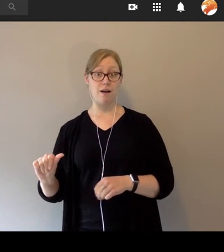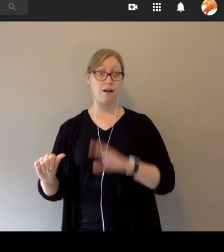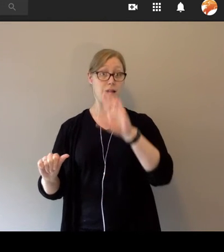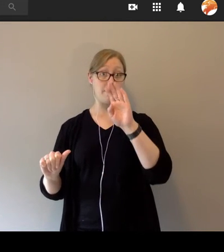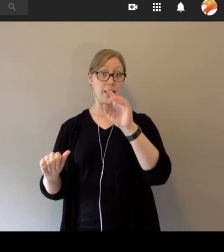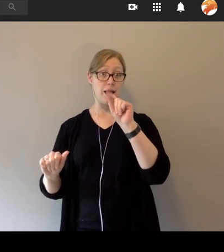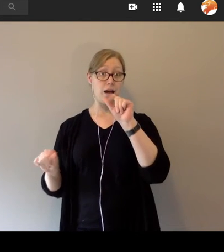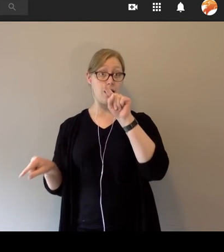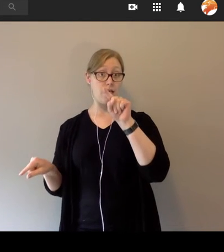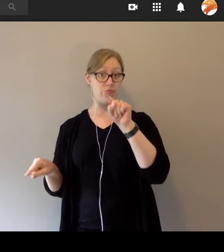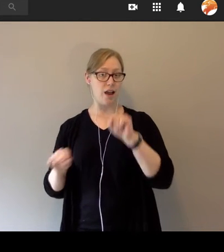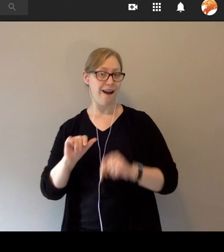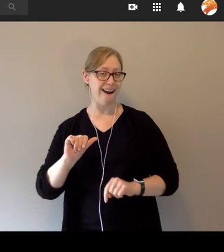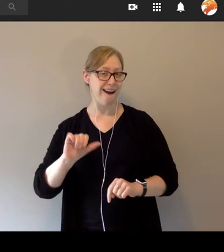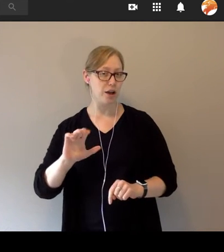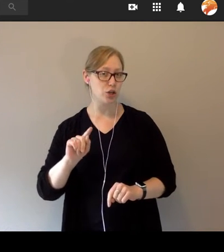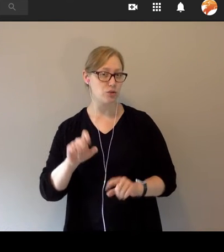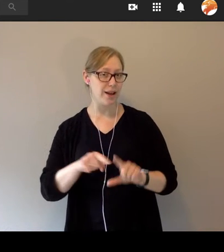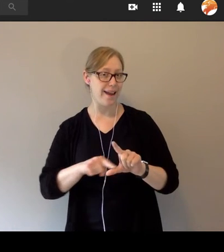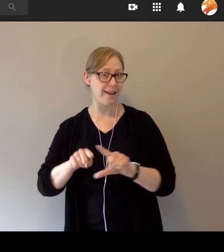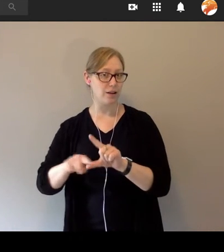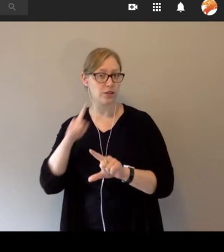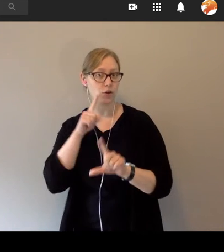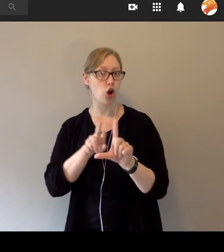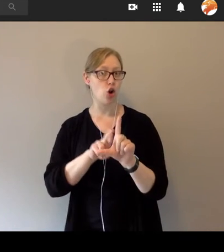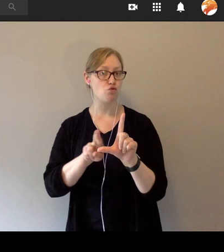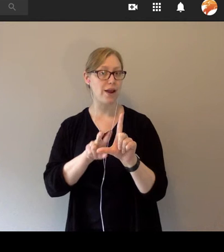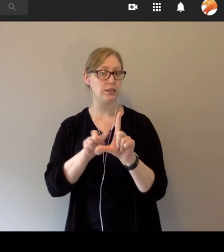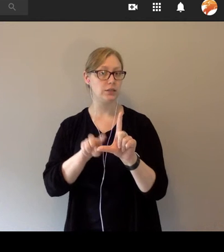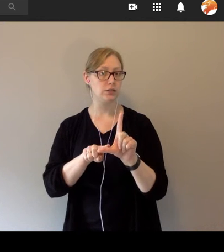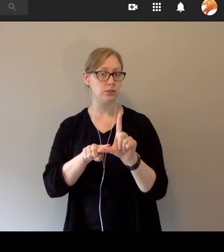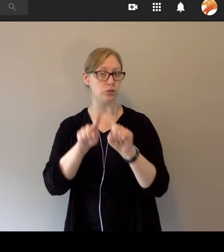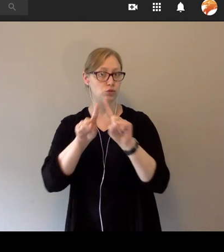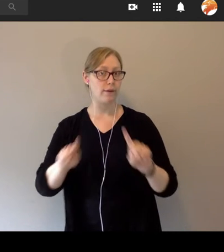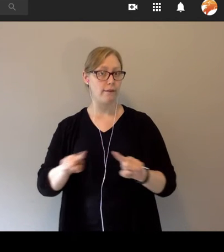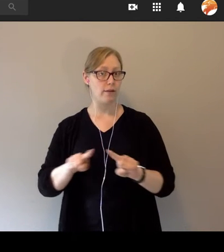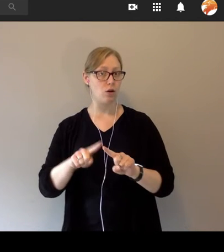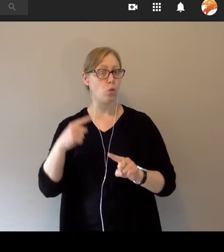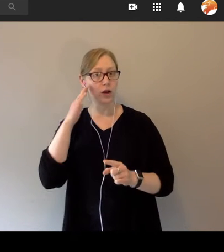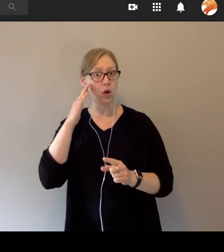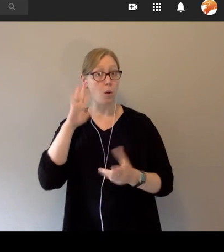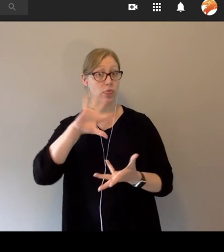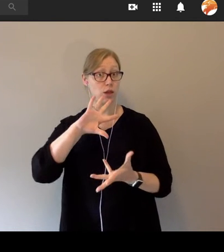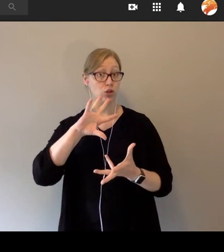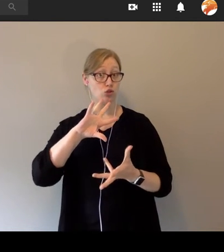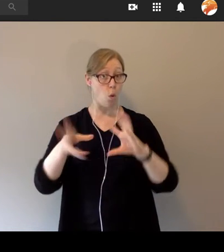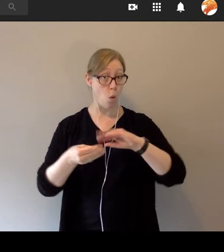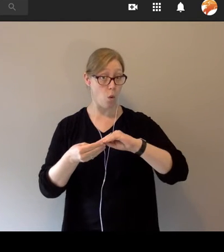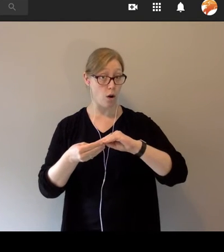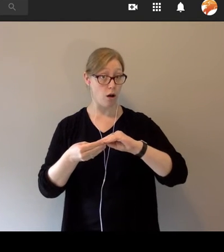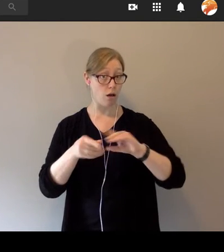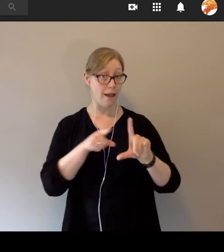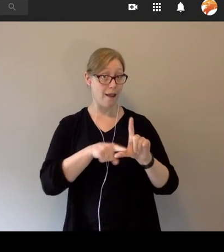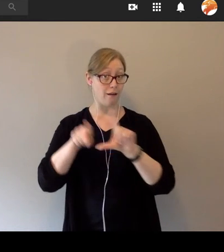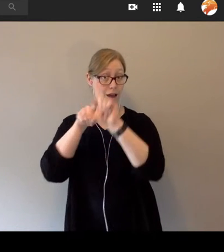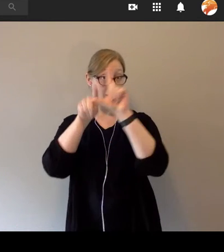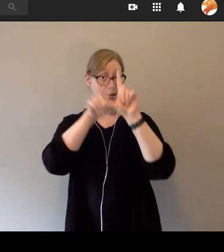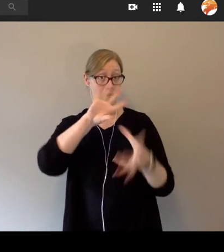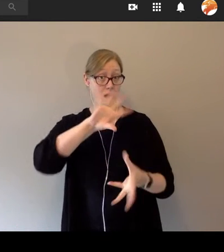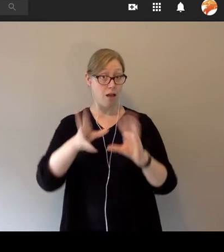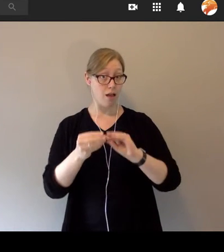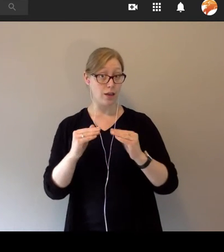right triangle, we know the sum is a right triangle, or any triangle, is 180. So if I use up 90 here, that means these have